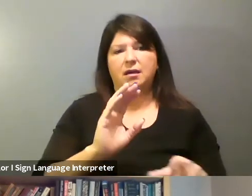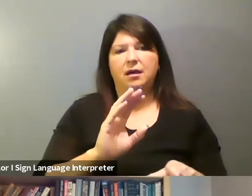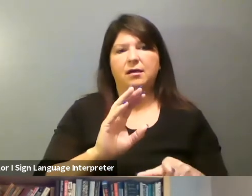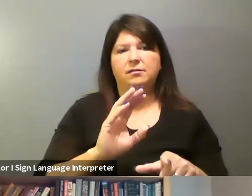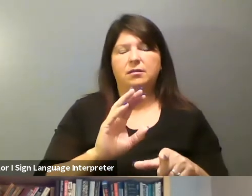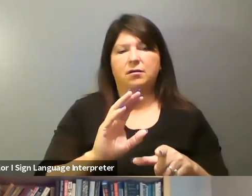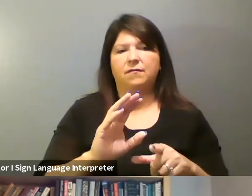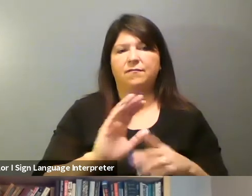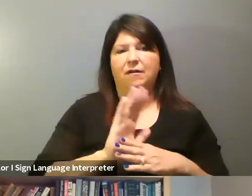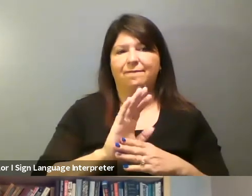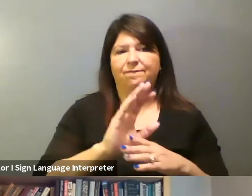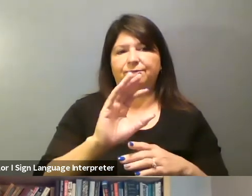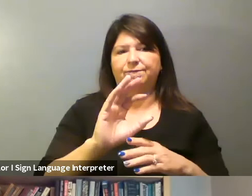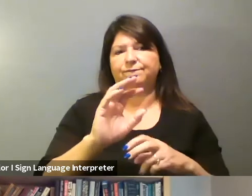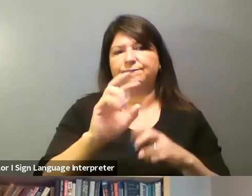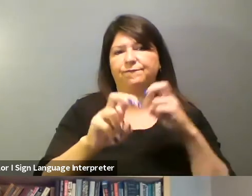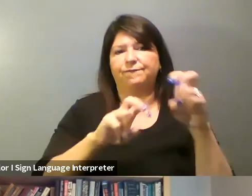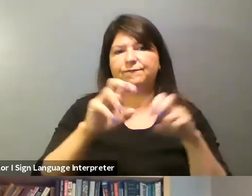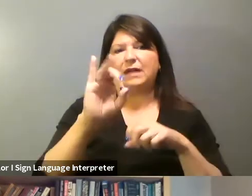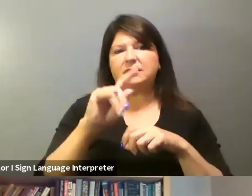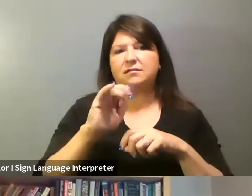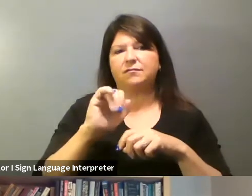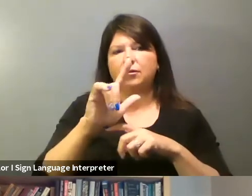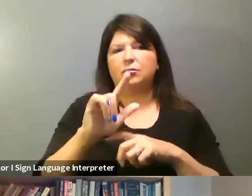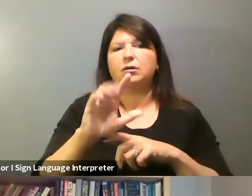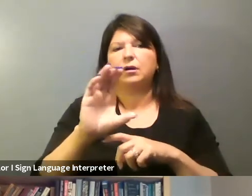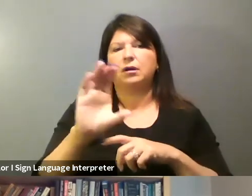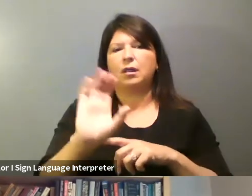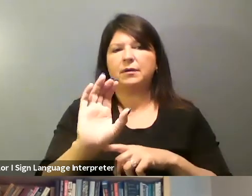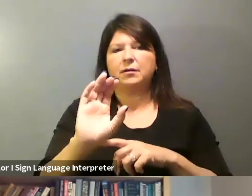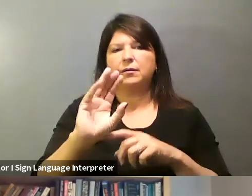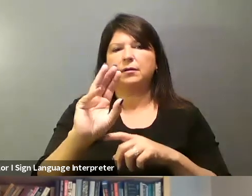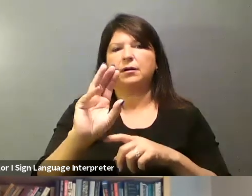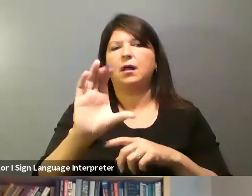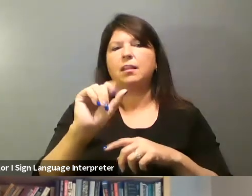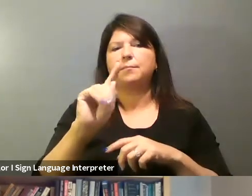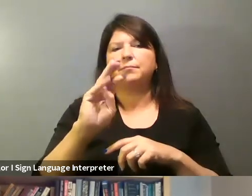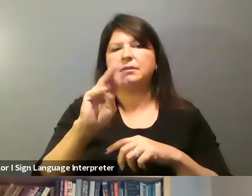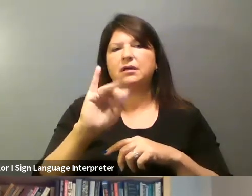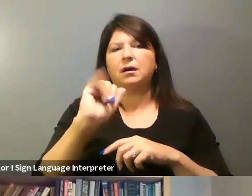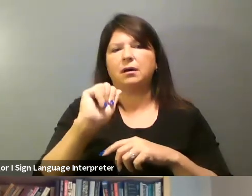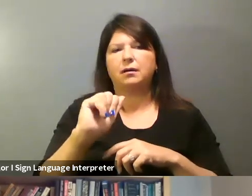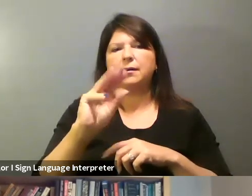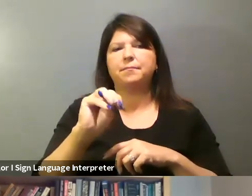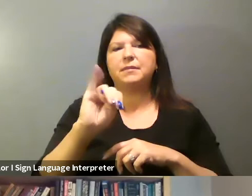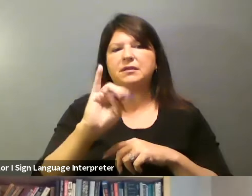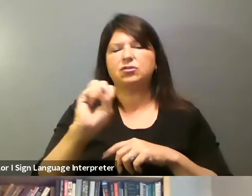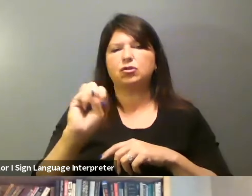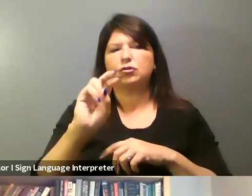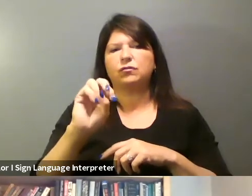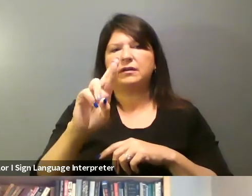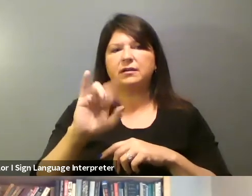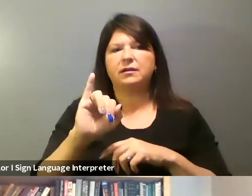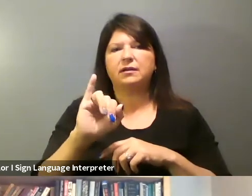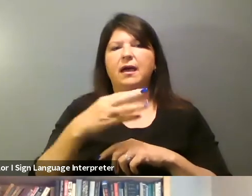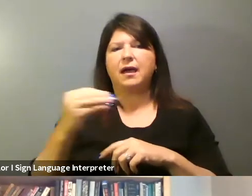And we were joined by Mopreem Shakur, who's Dr. Matulu Shakur's son, and Juan